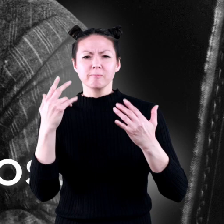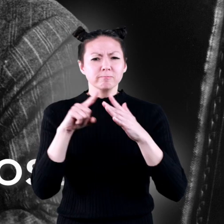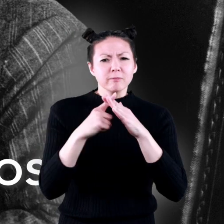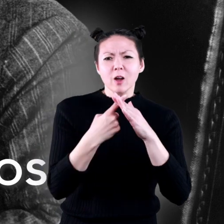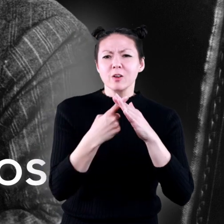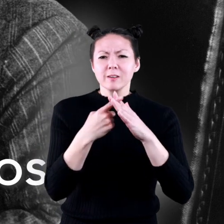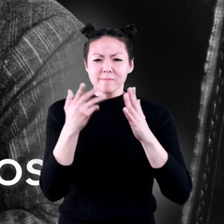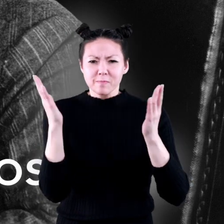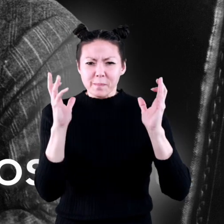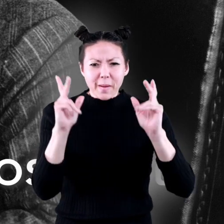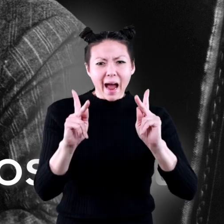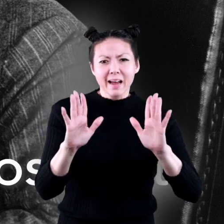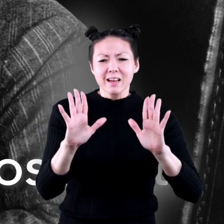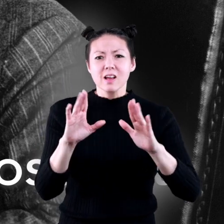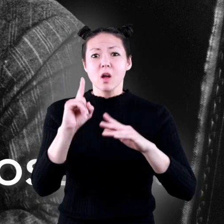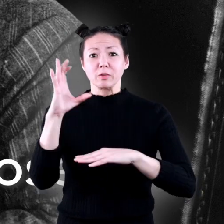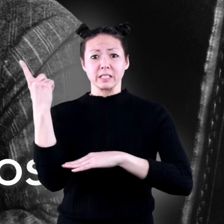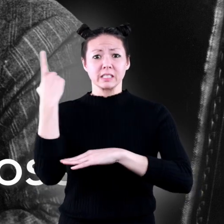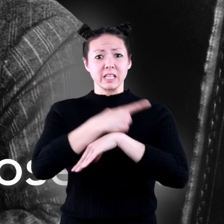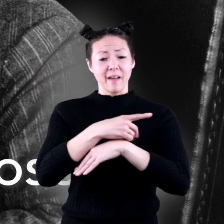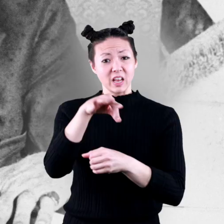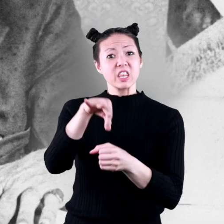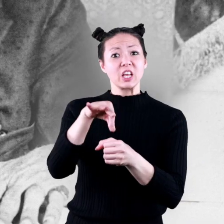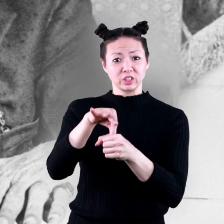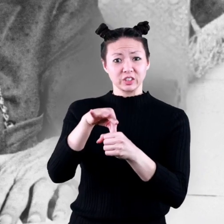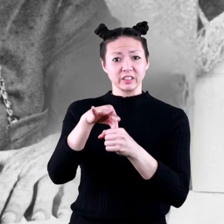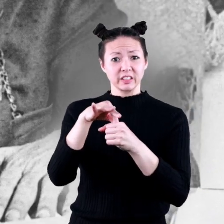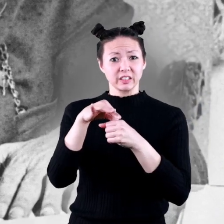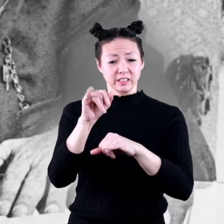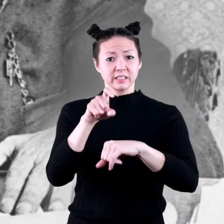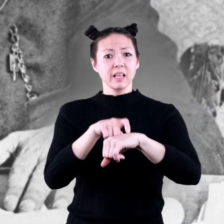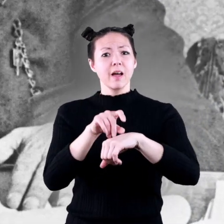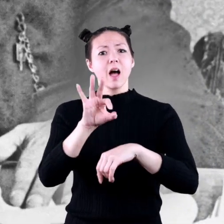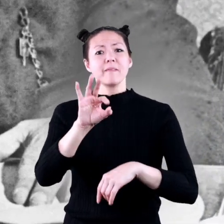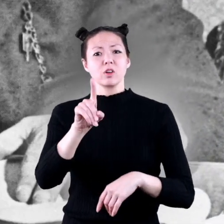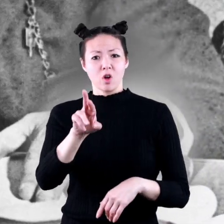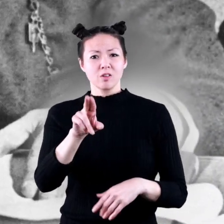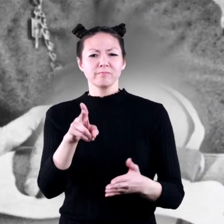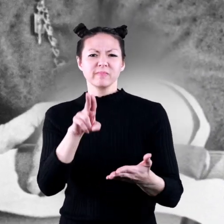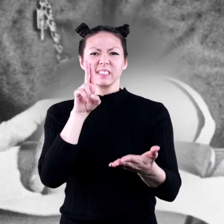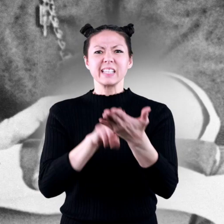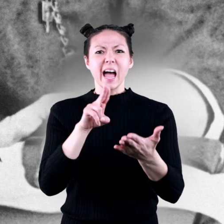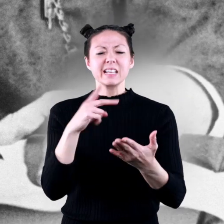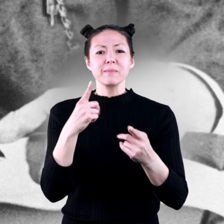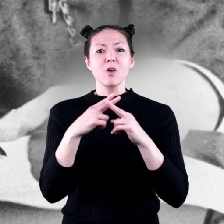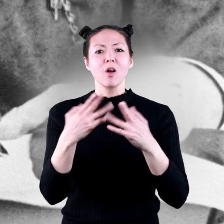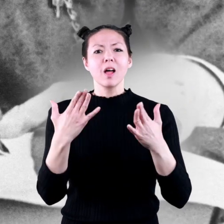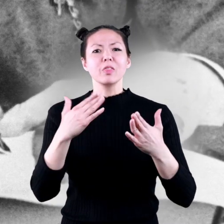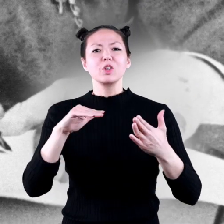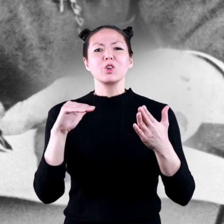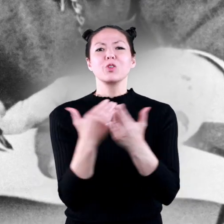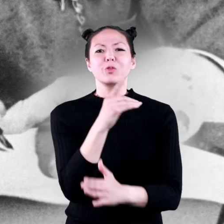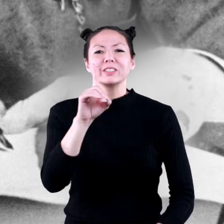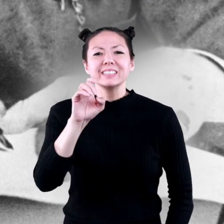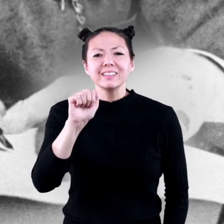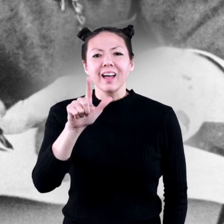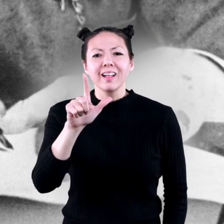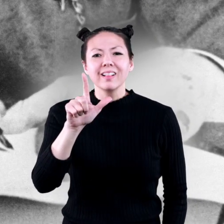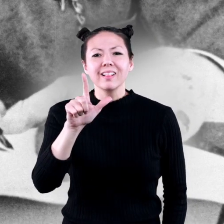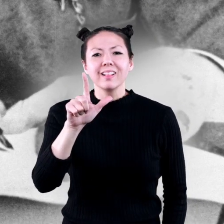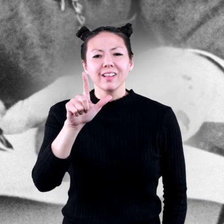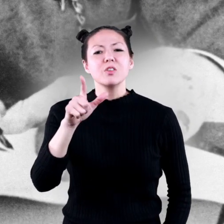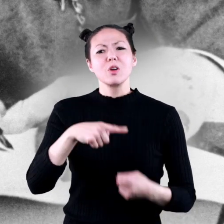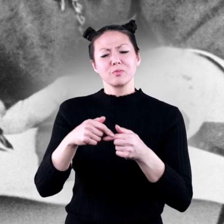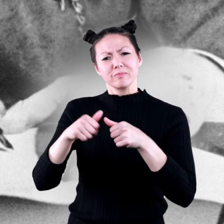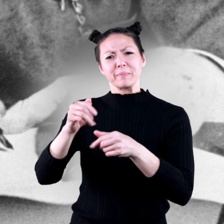some optimism started to return to the country. Within 100 days of being elected, FDR signed something called the